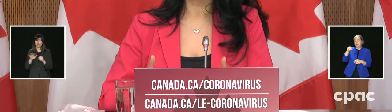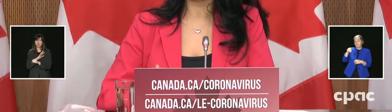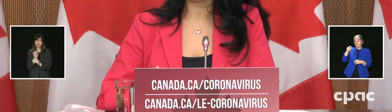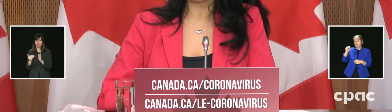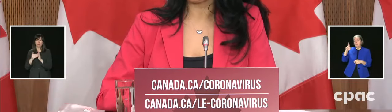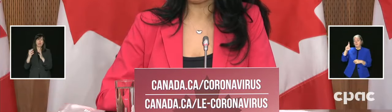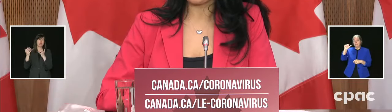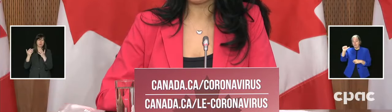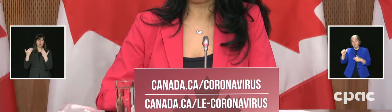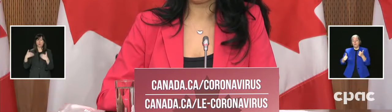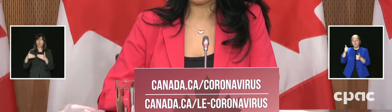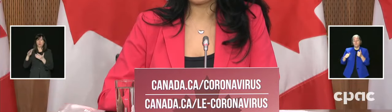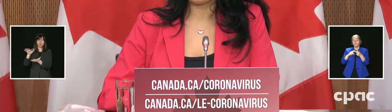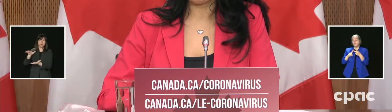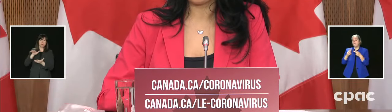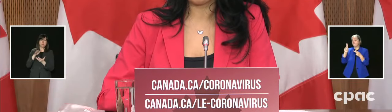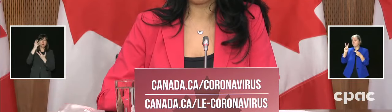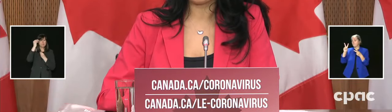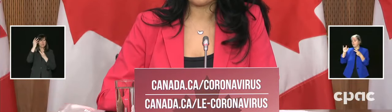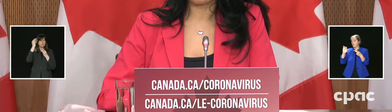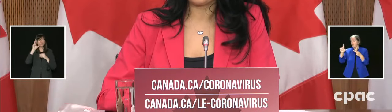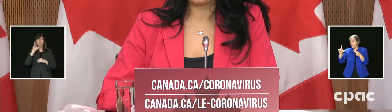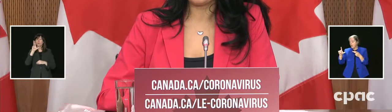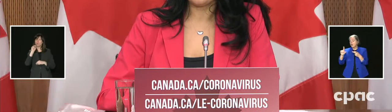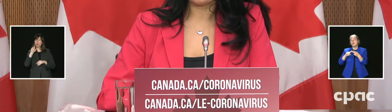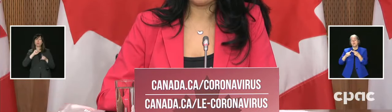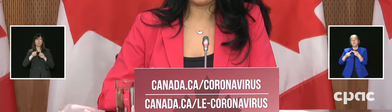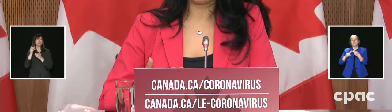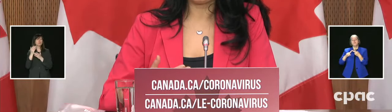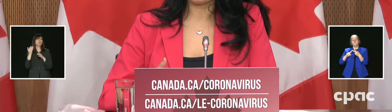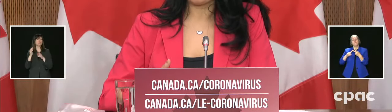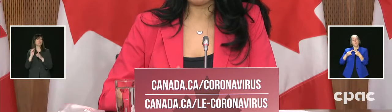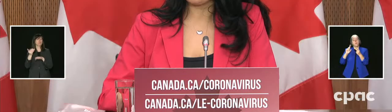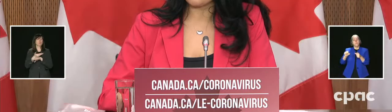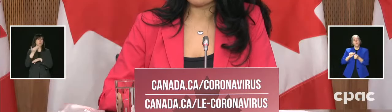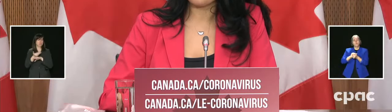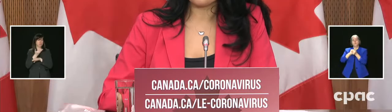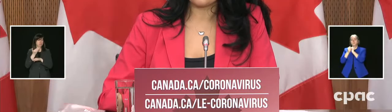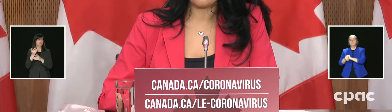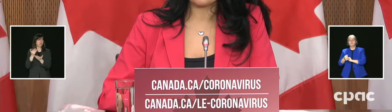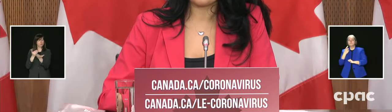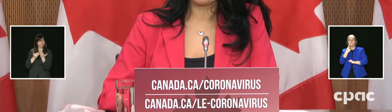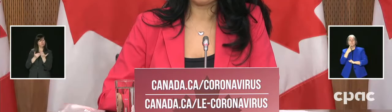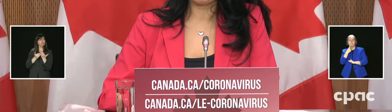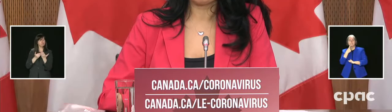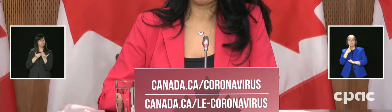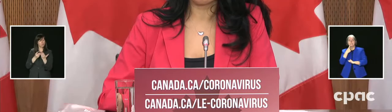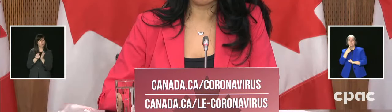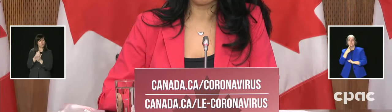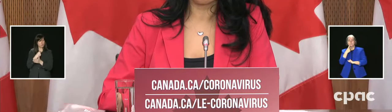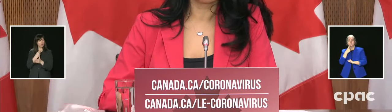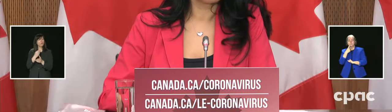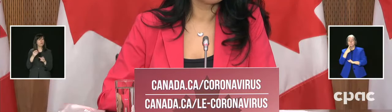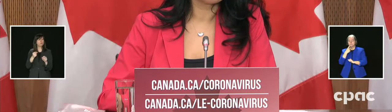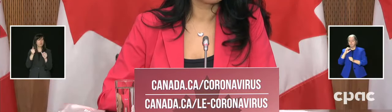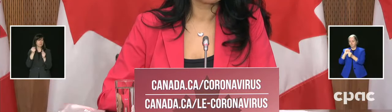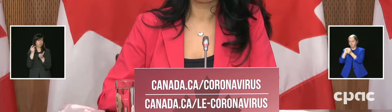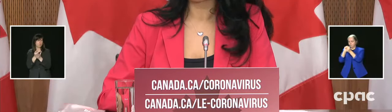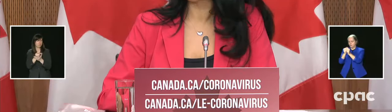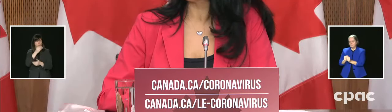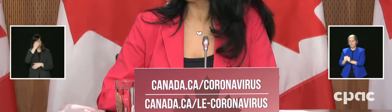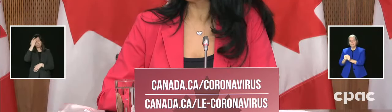an abbreviated data package that we're asking for from the companies so that we can review that as efficiently as possible. Thank you, Dr.